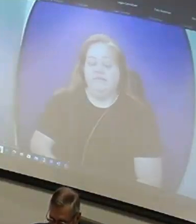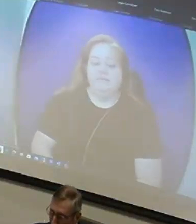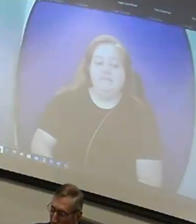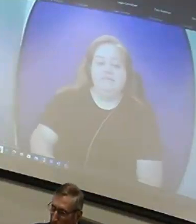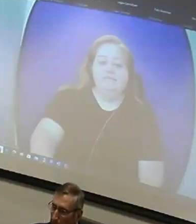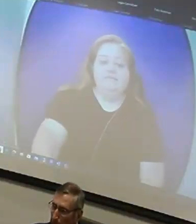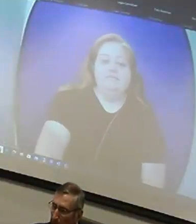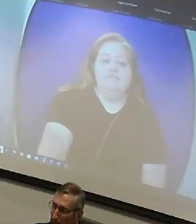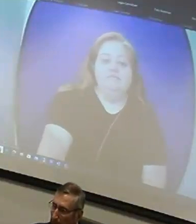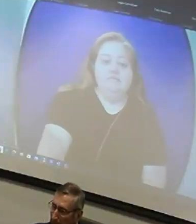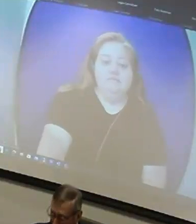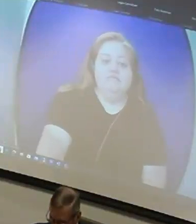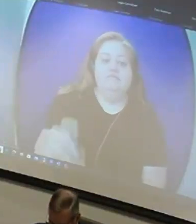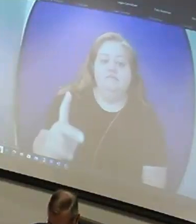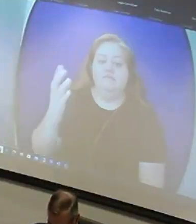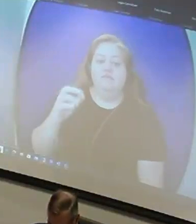All right, we'll move to Rachel Bean